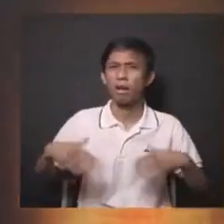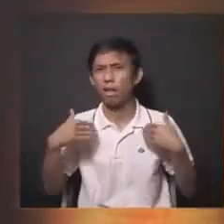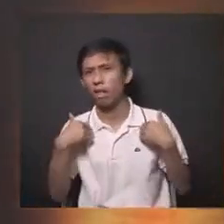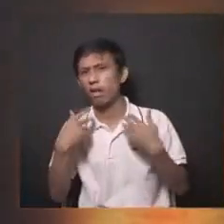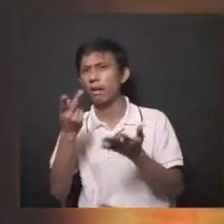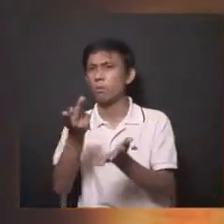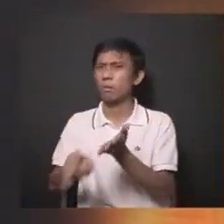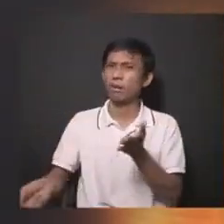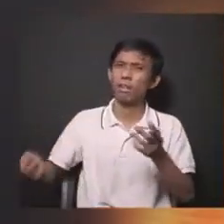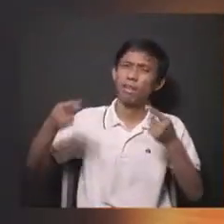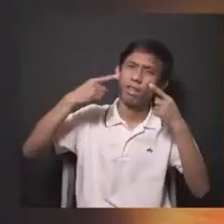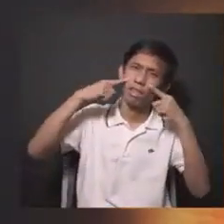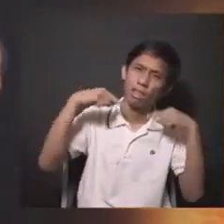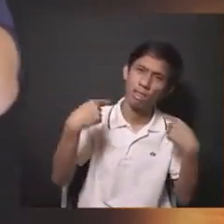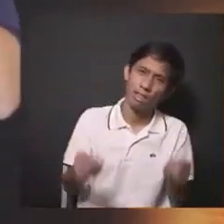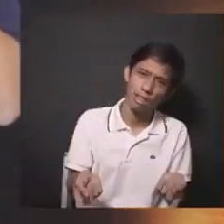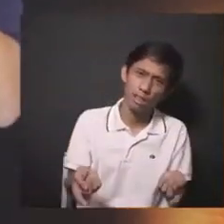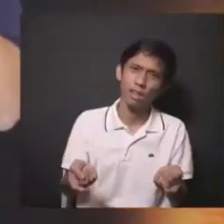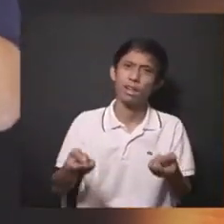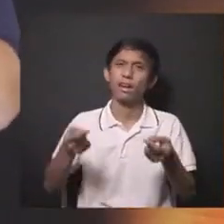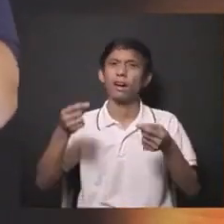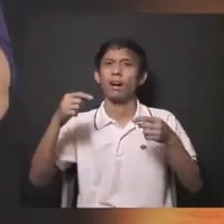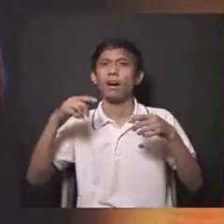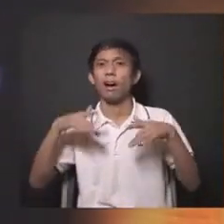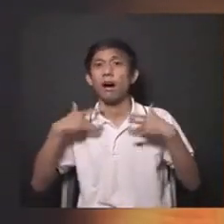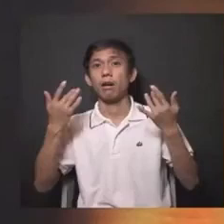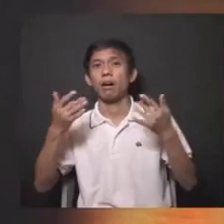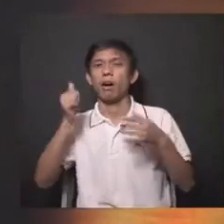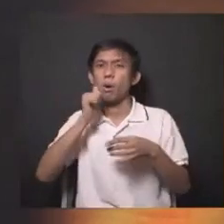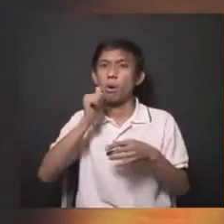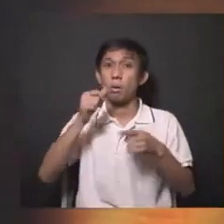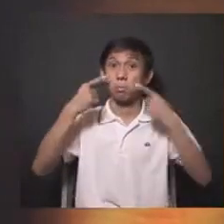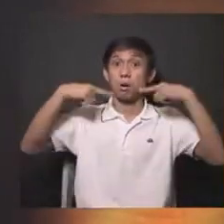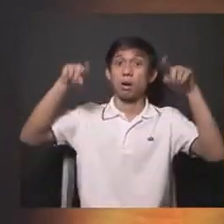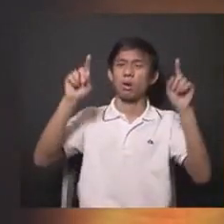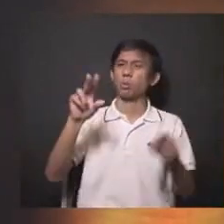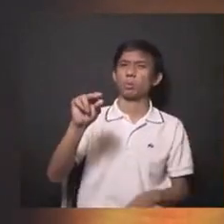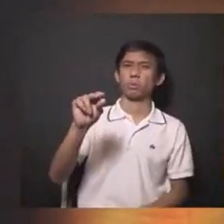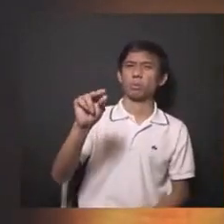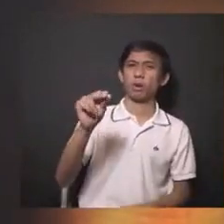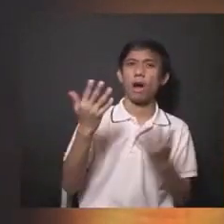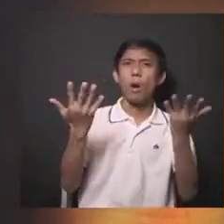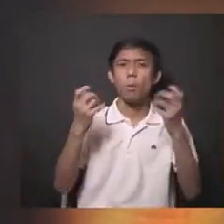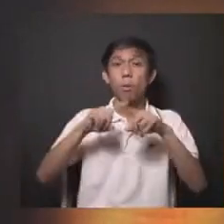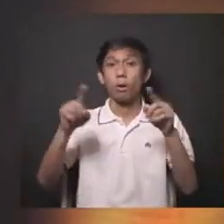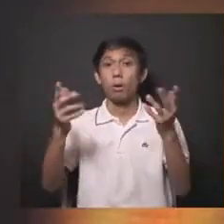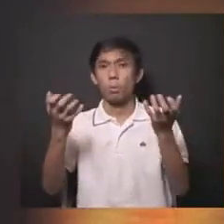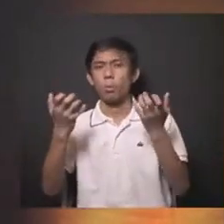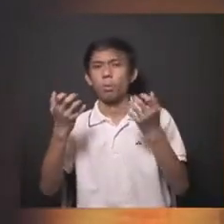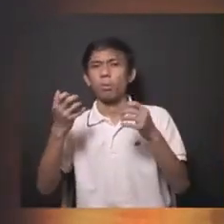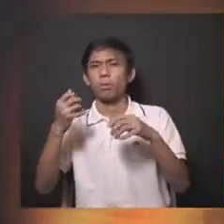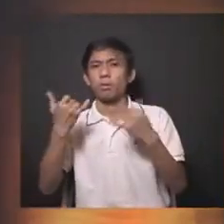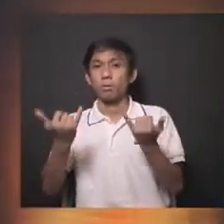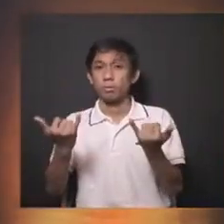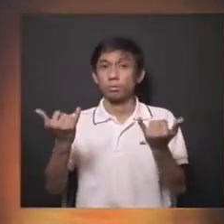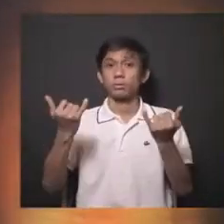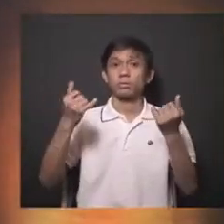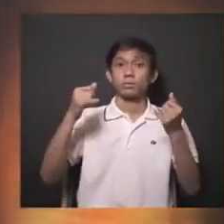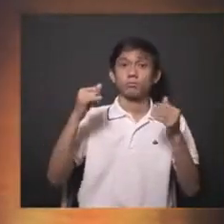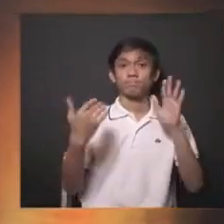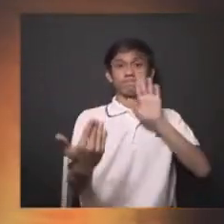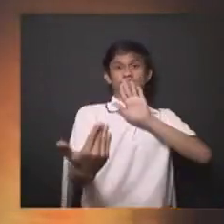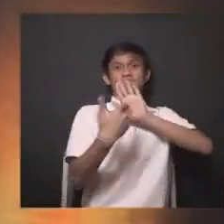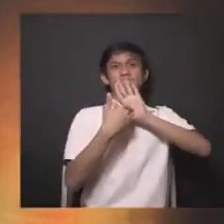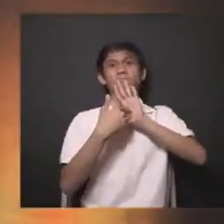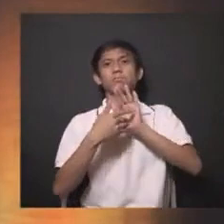straight line. But here's what I want you to do this week. When something comes against you, a problem, a struggle, a storm,